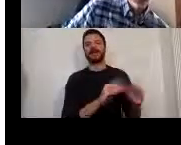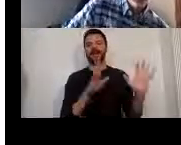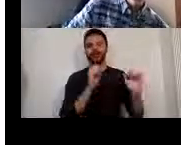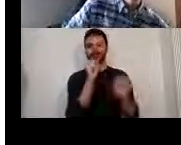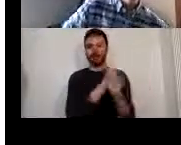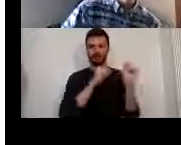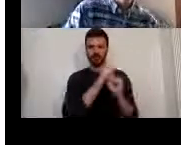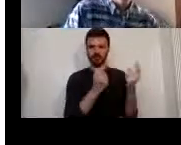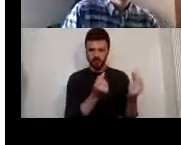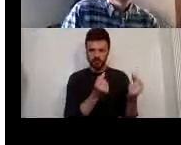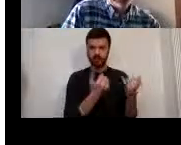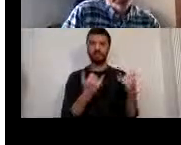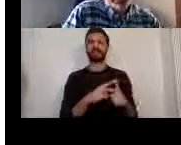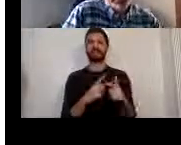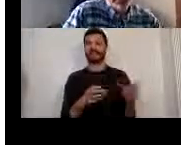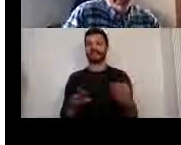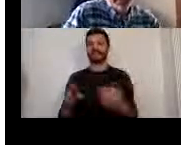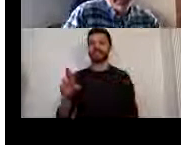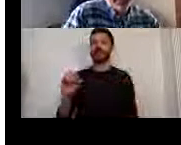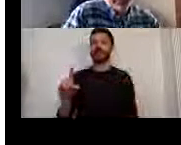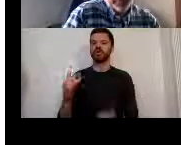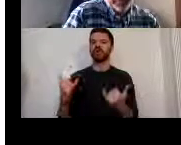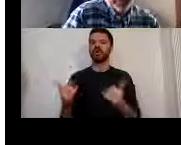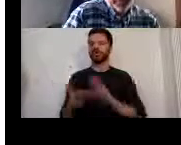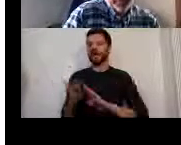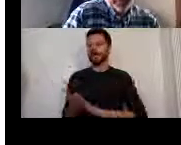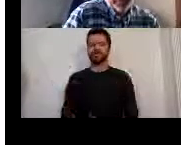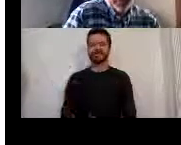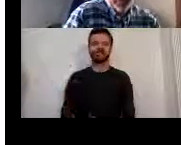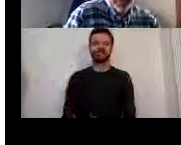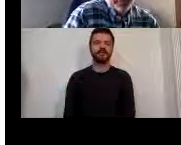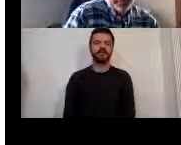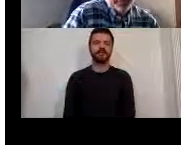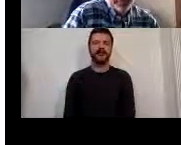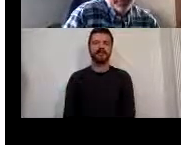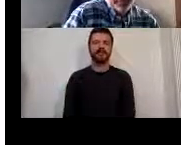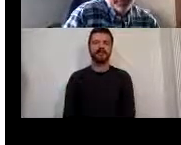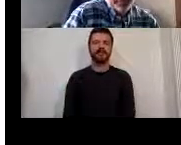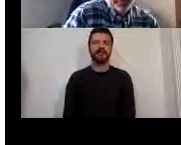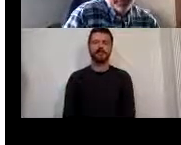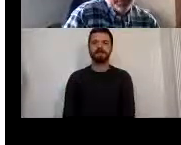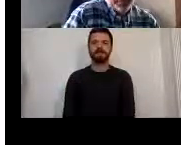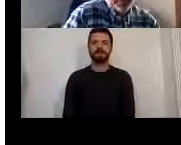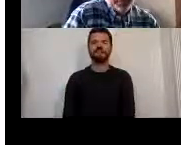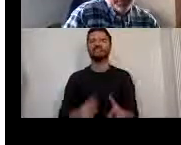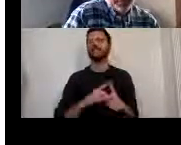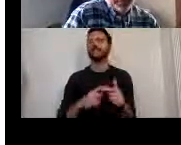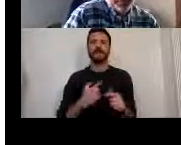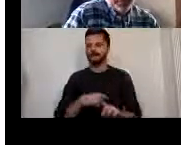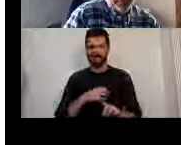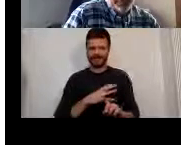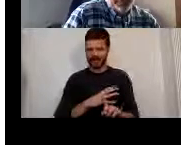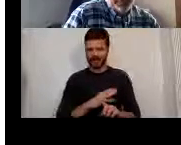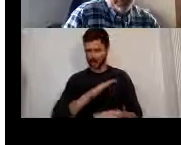and the R01 that we're currently running. So we turned it in, you know, we then kind of went back and took all of our